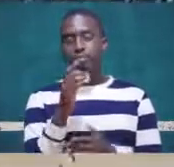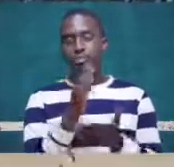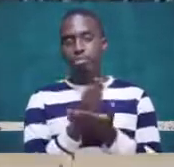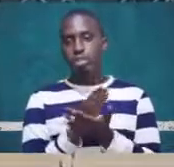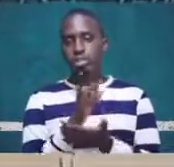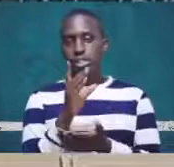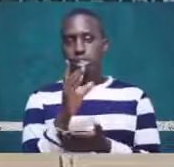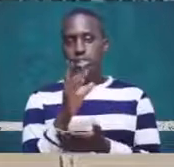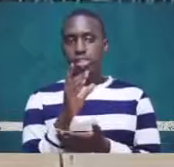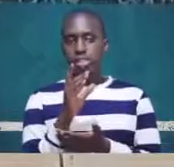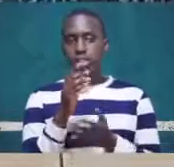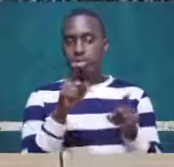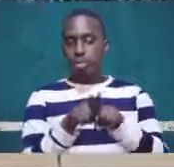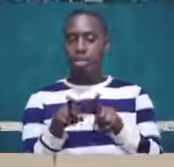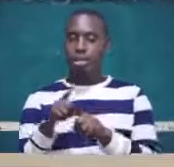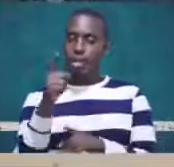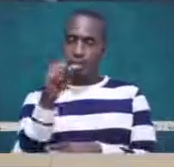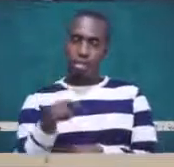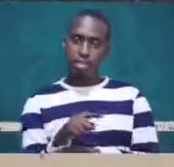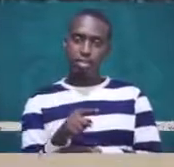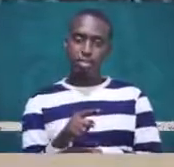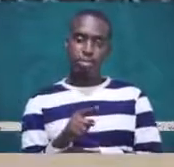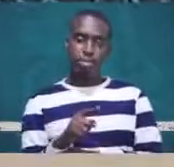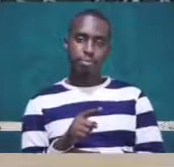to integral